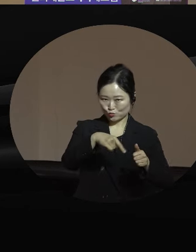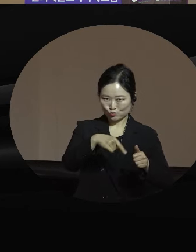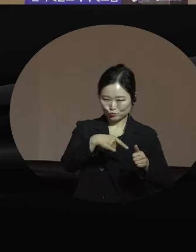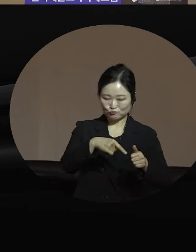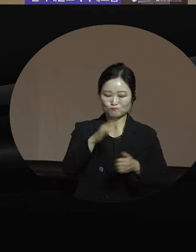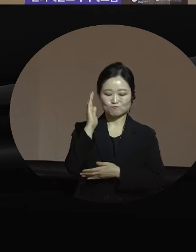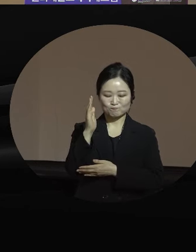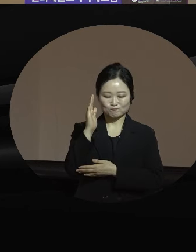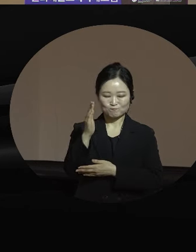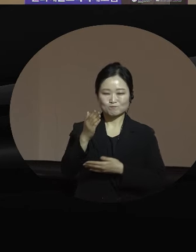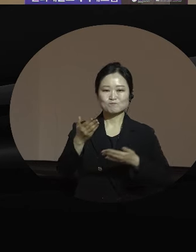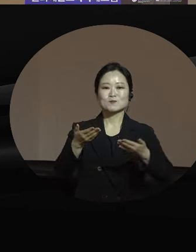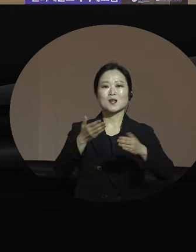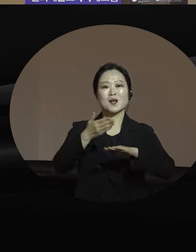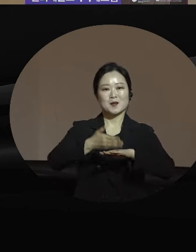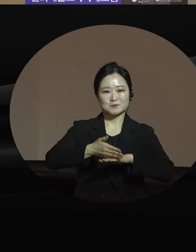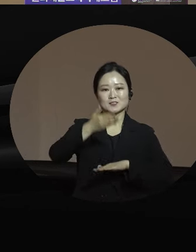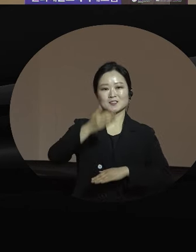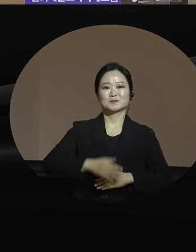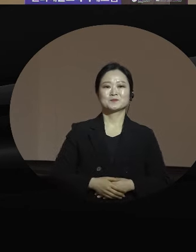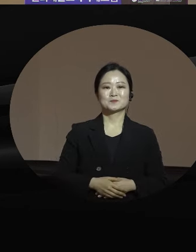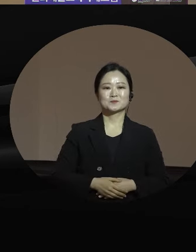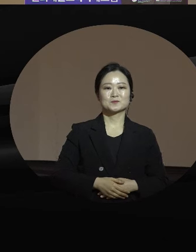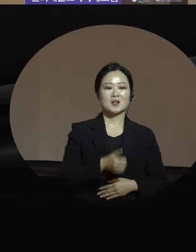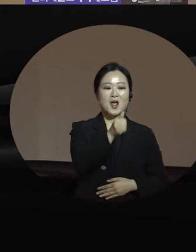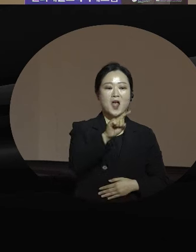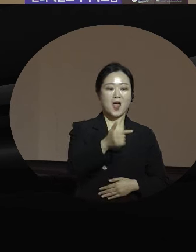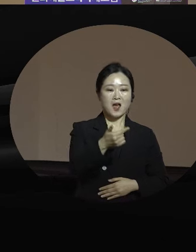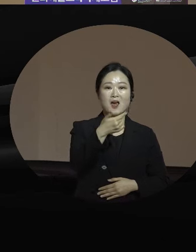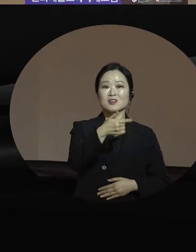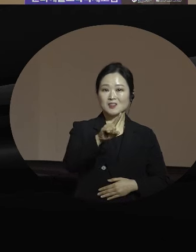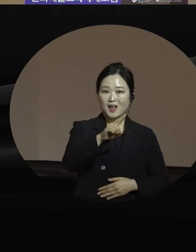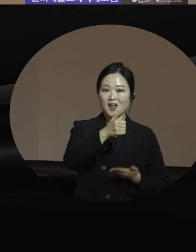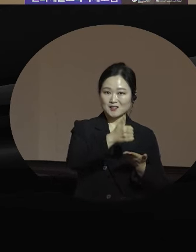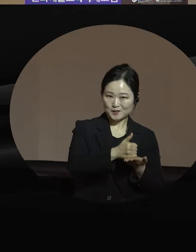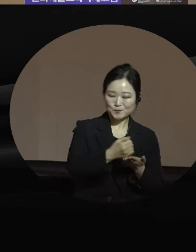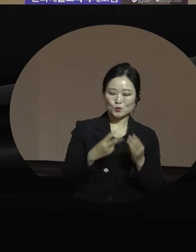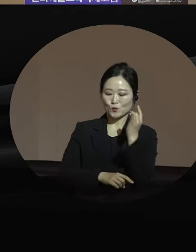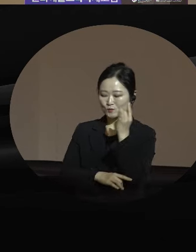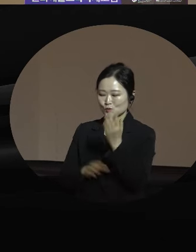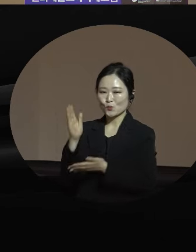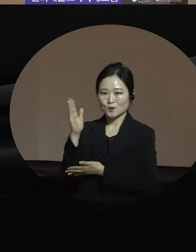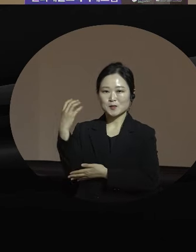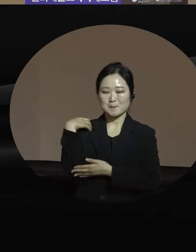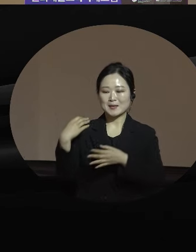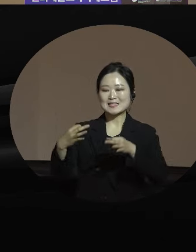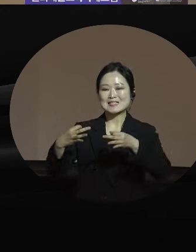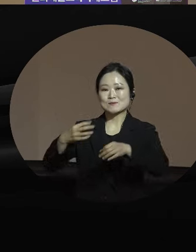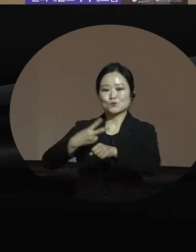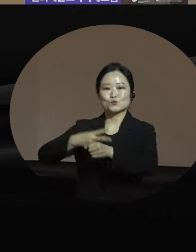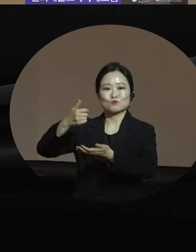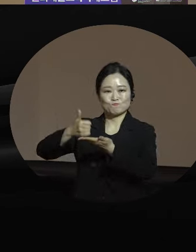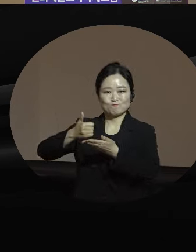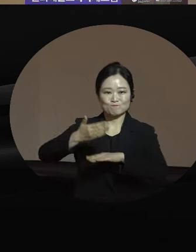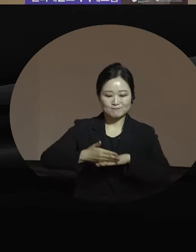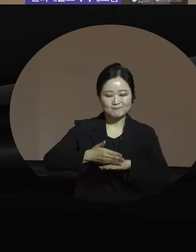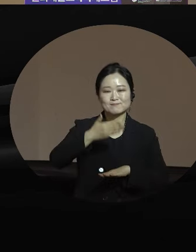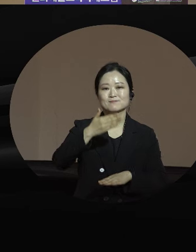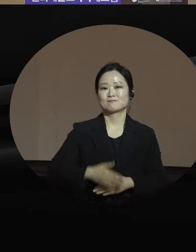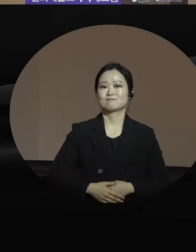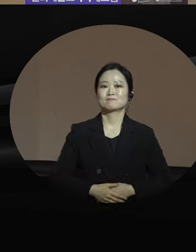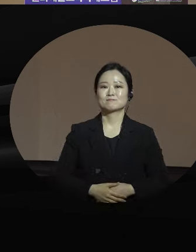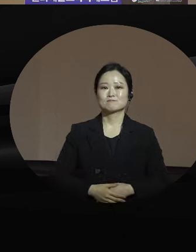Sang-il Kim giving us the keynote speech. I hope all of you know